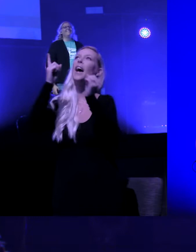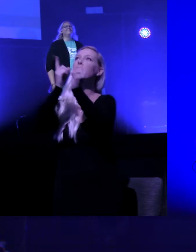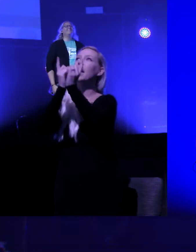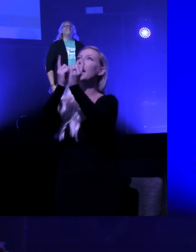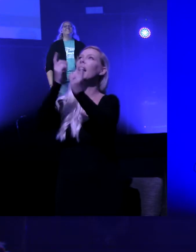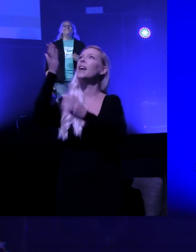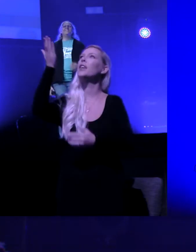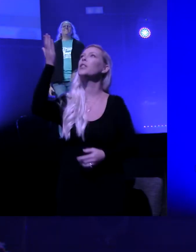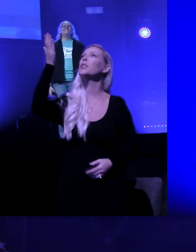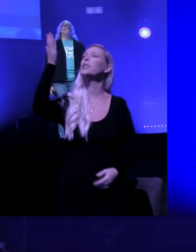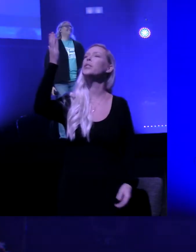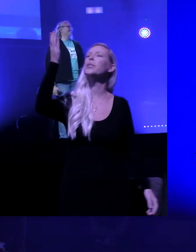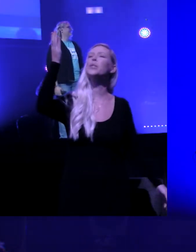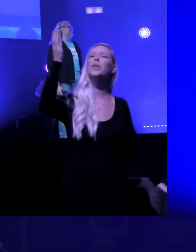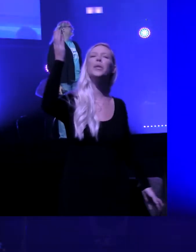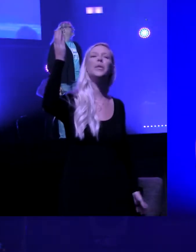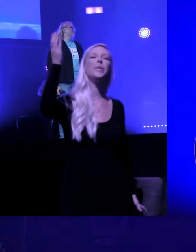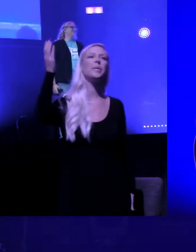till I met you.